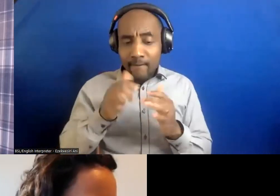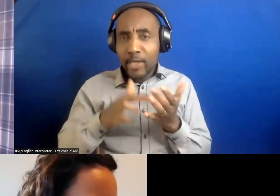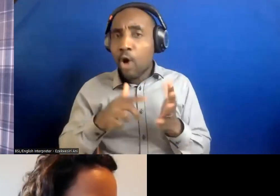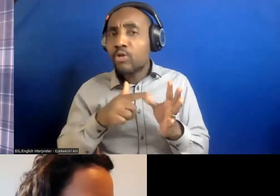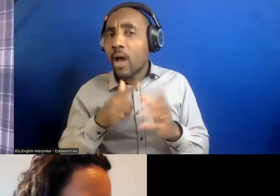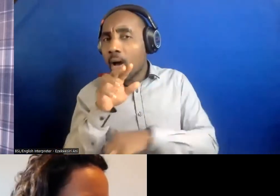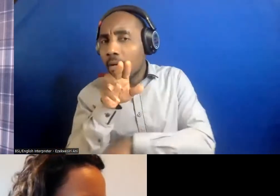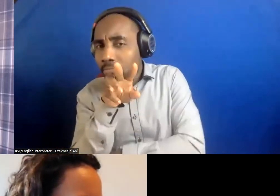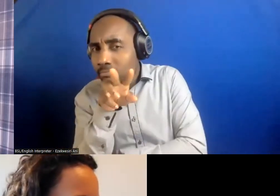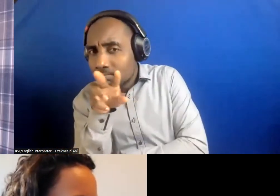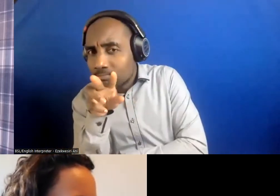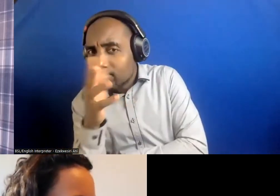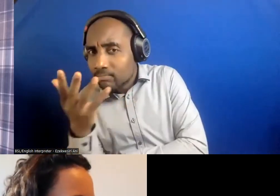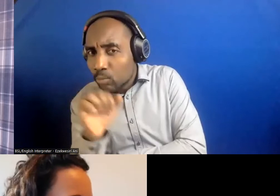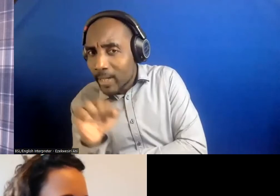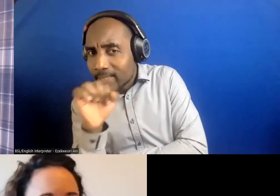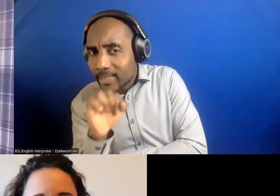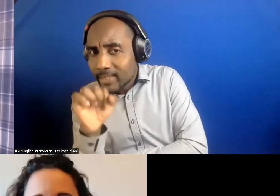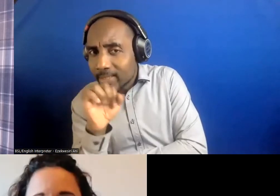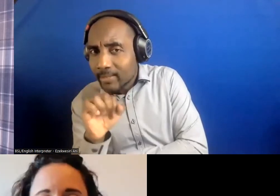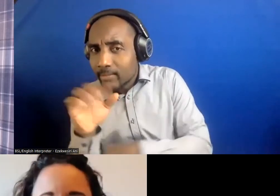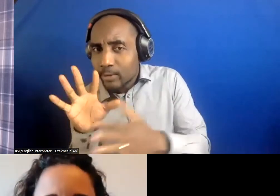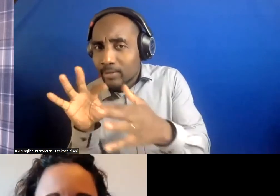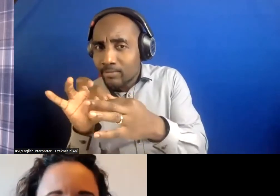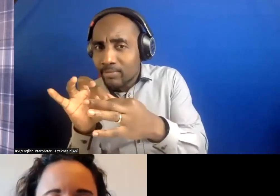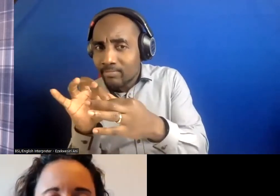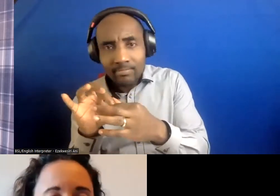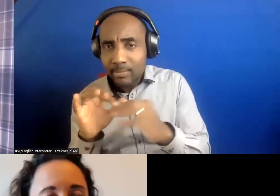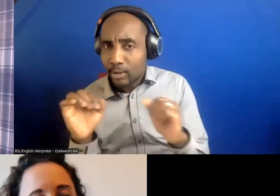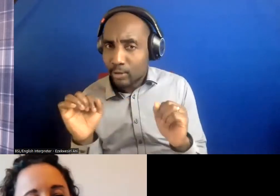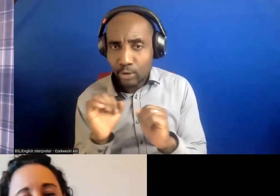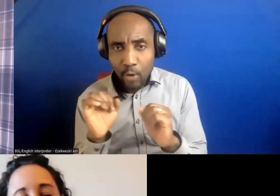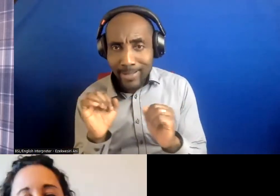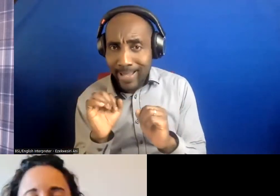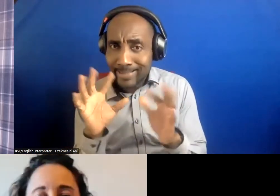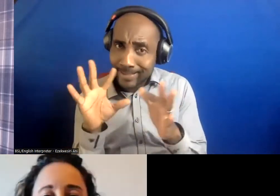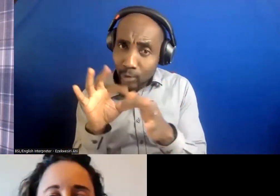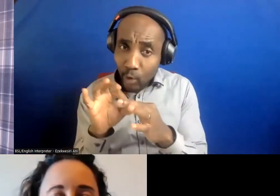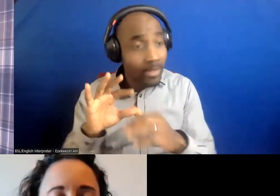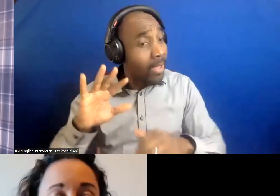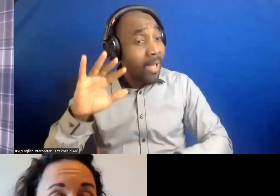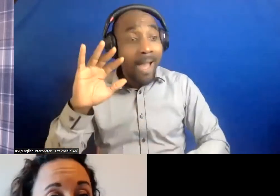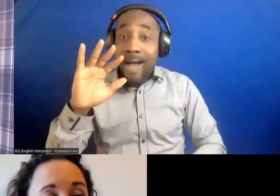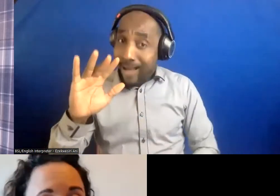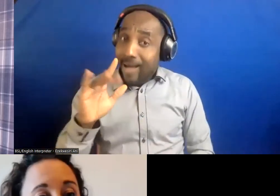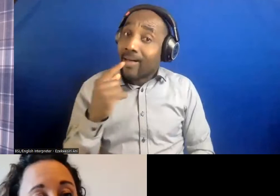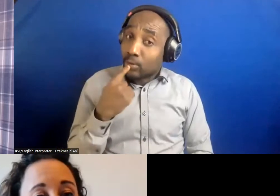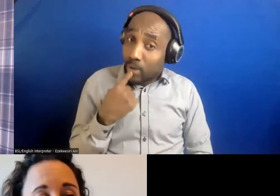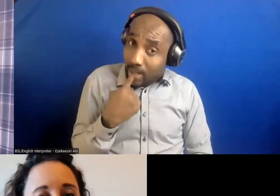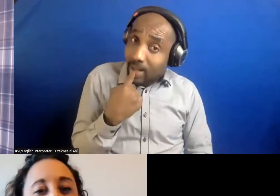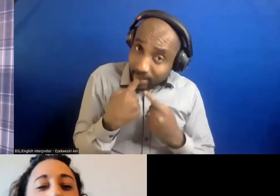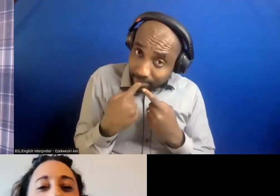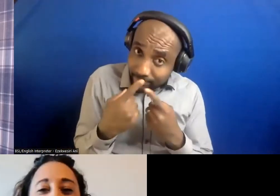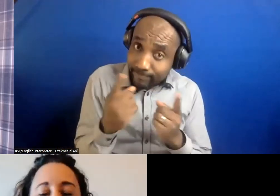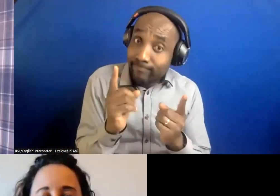our screen right now, and she doesn't seem to be here, which is absolutely what I said may happen at the